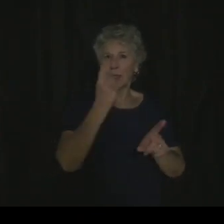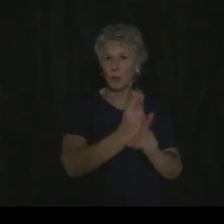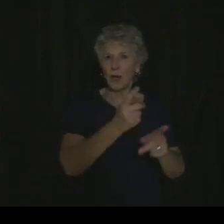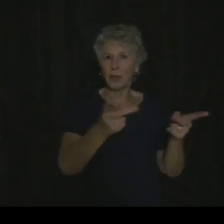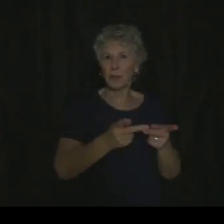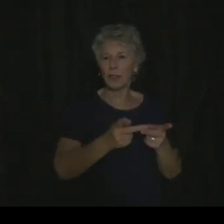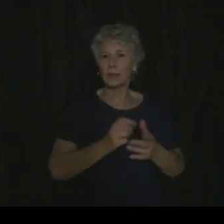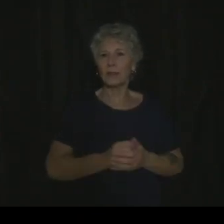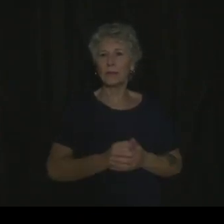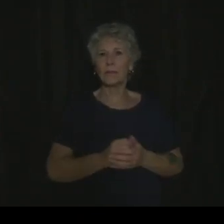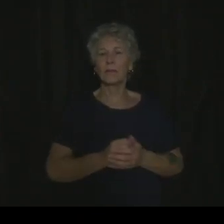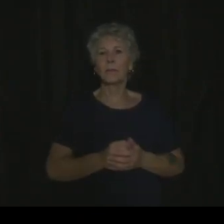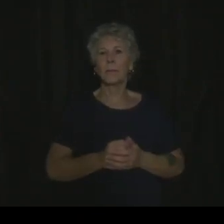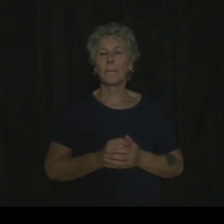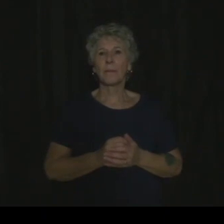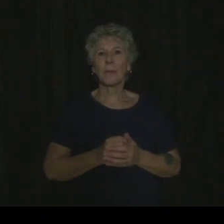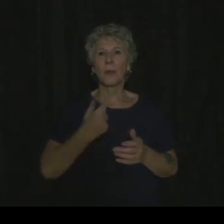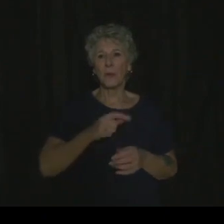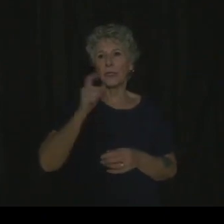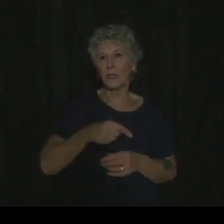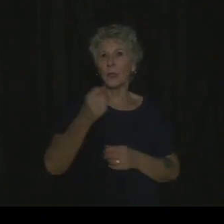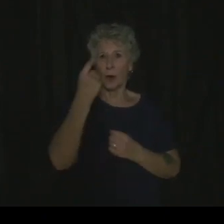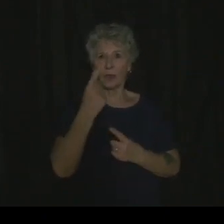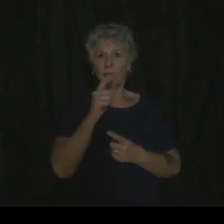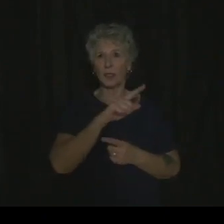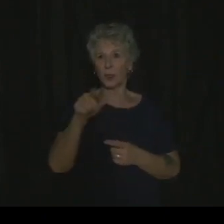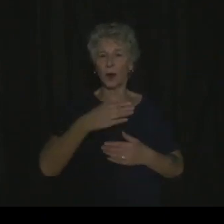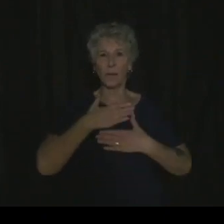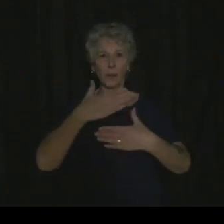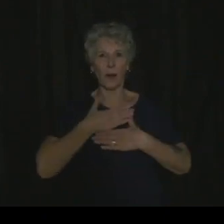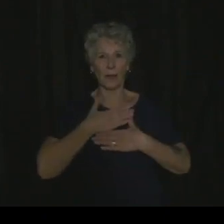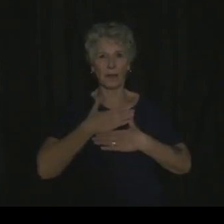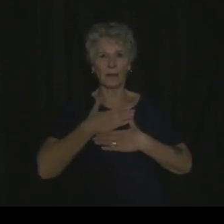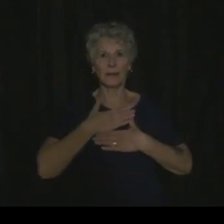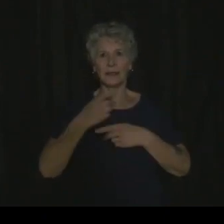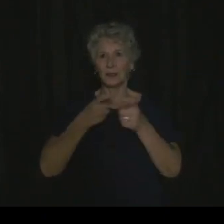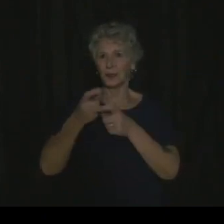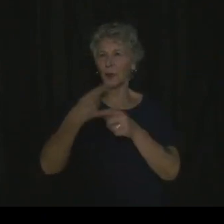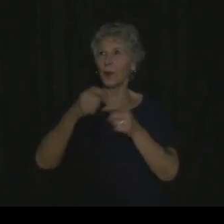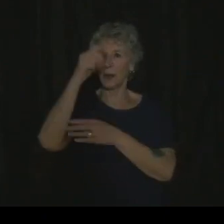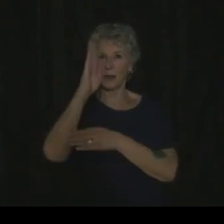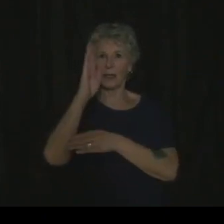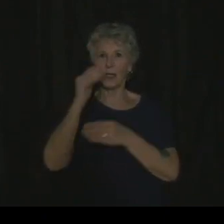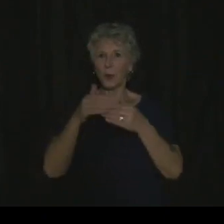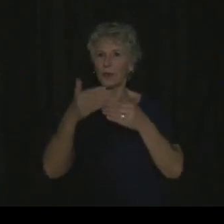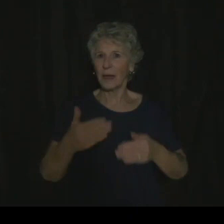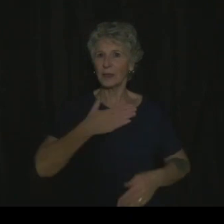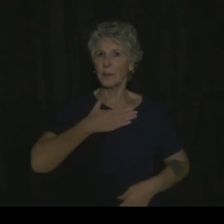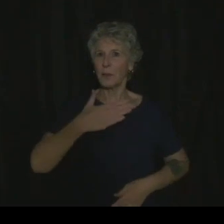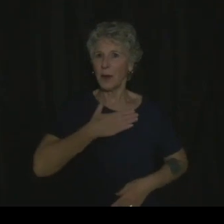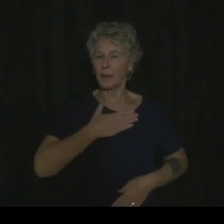more to meaningful worship than to understand that your very breath is controlled by God, your very next breath.